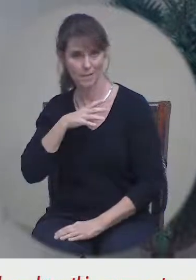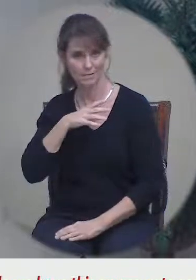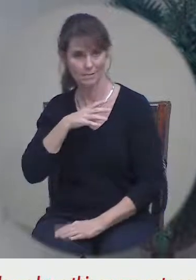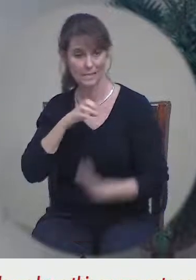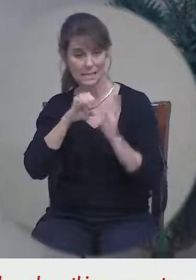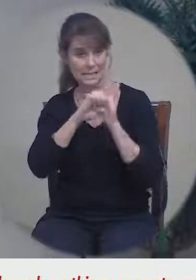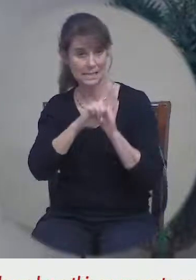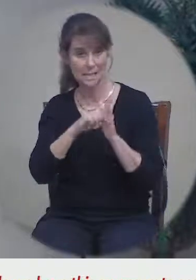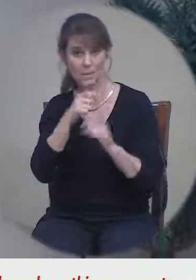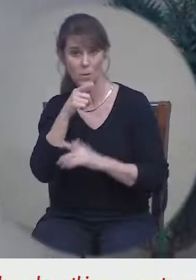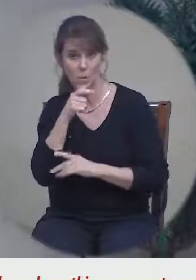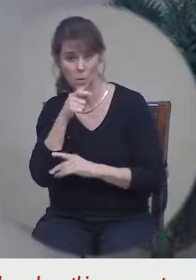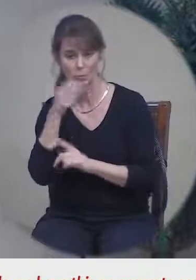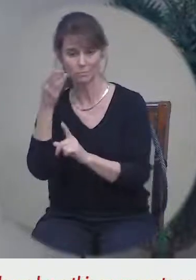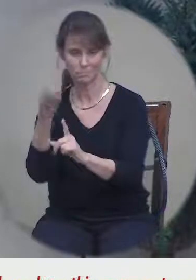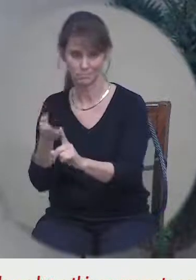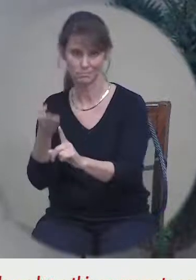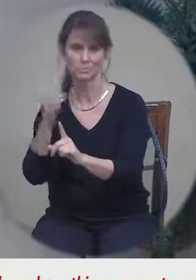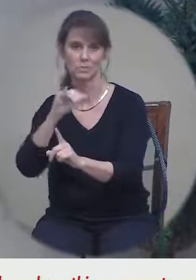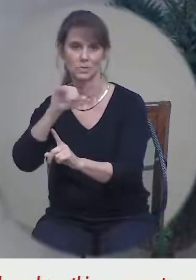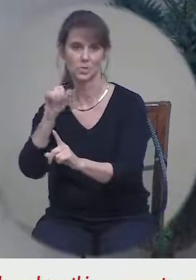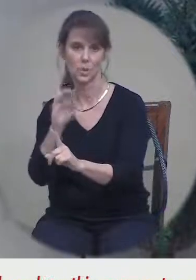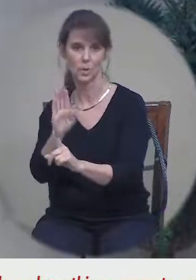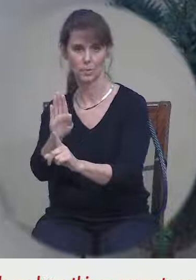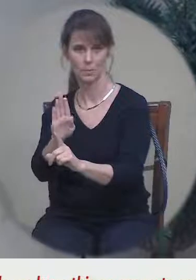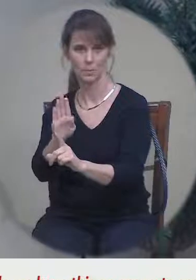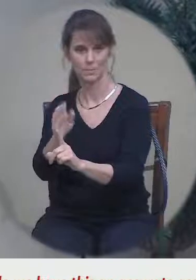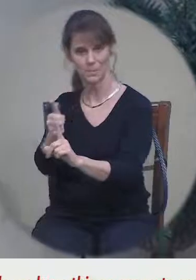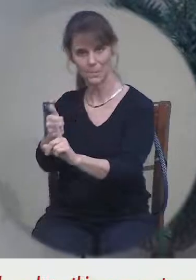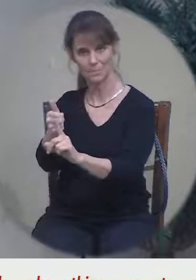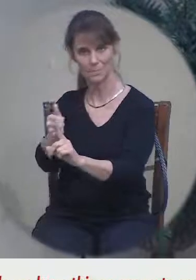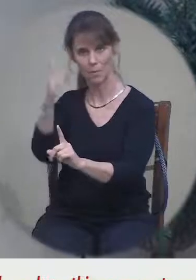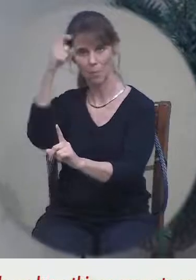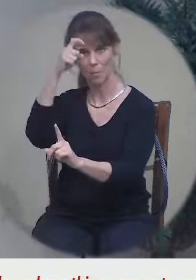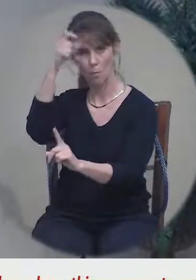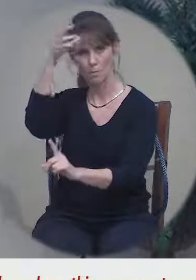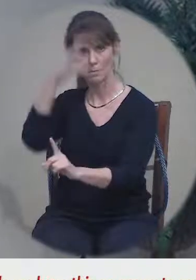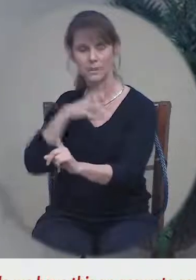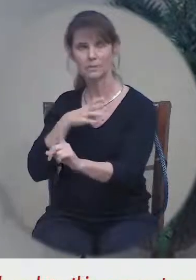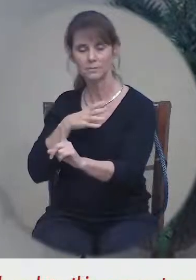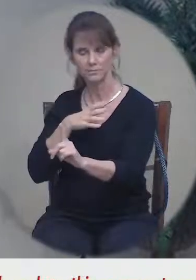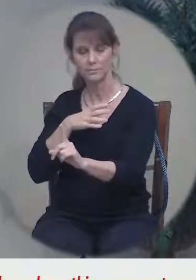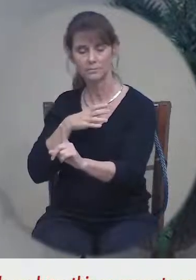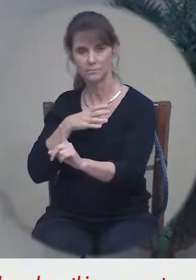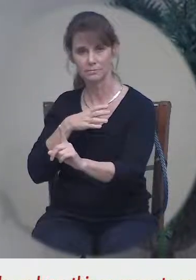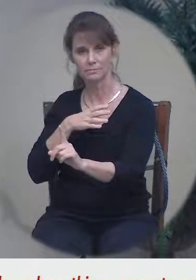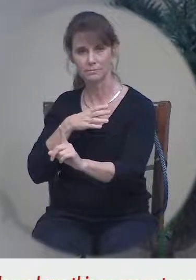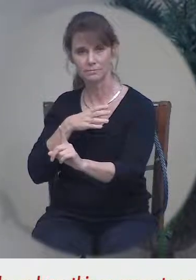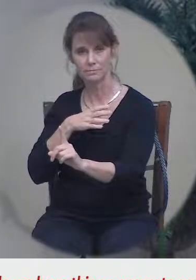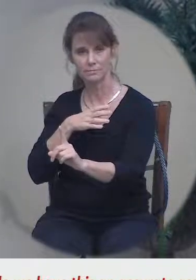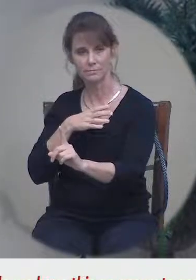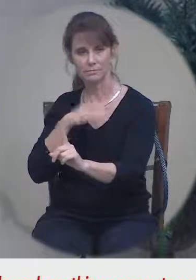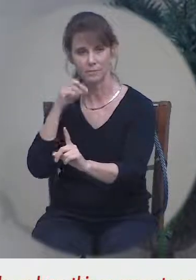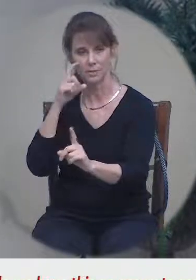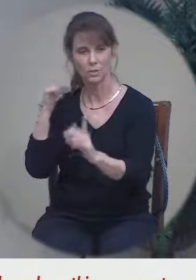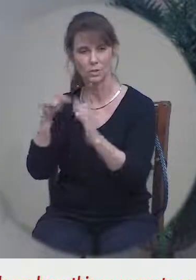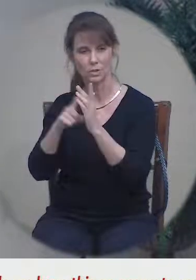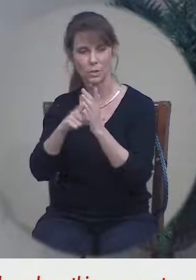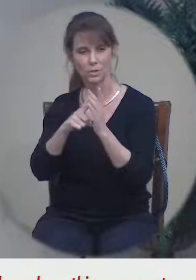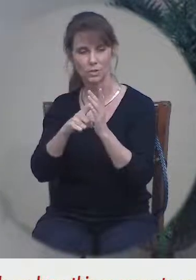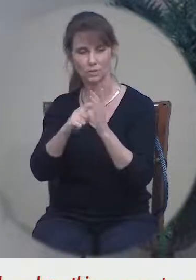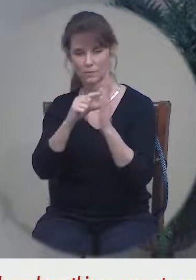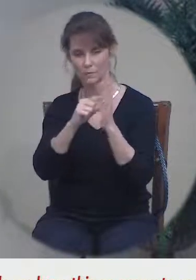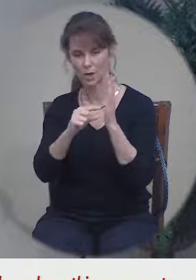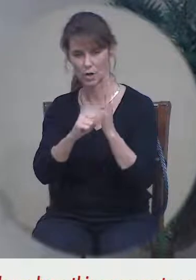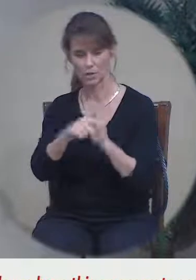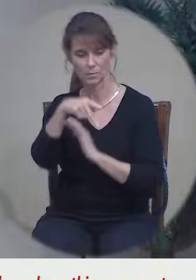Job. And that shouldn't be surprising, right? Anyone who walks in wisdom will have those characteristics. Just look at two verses. In